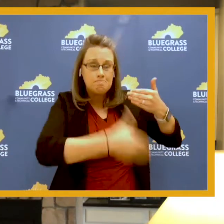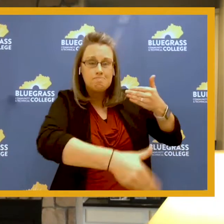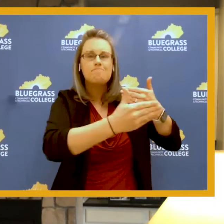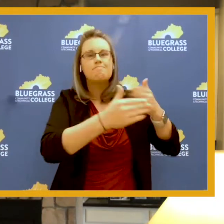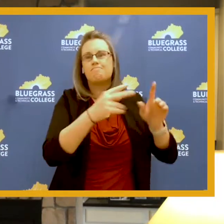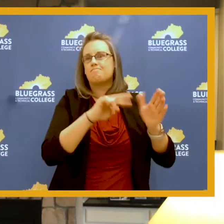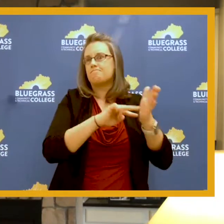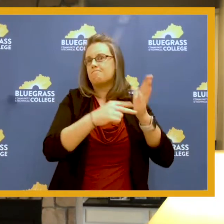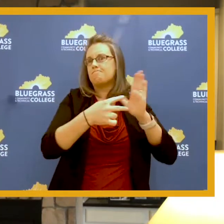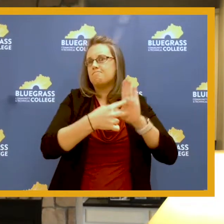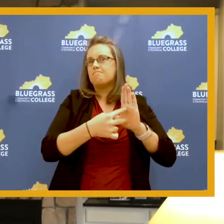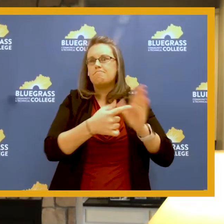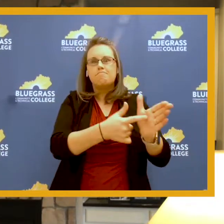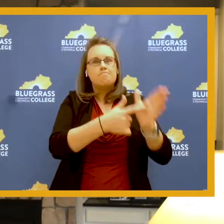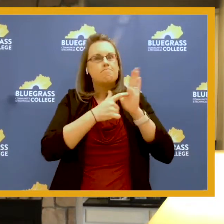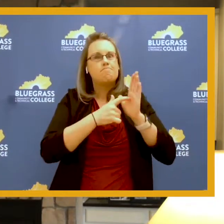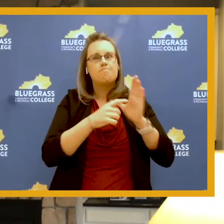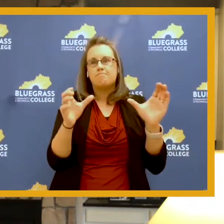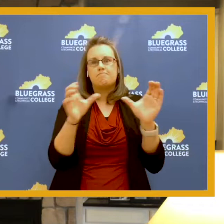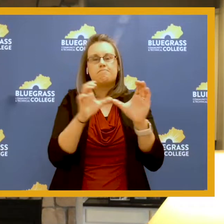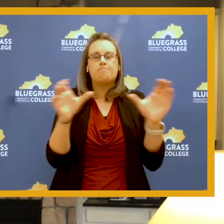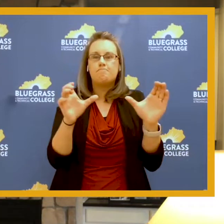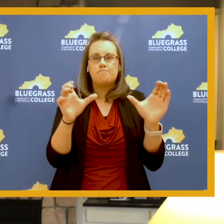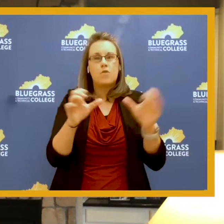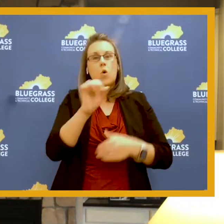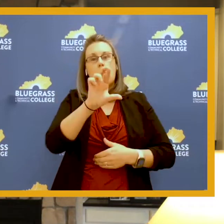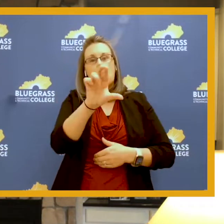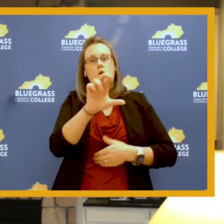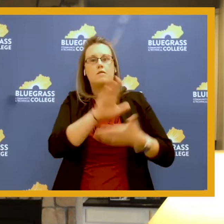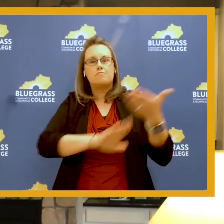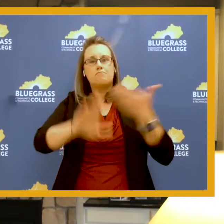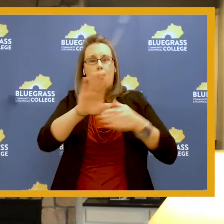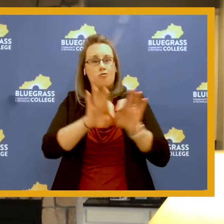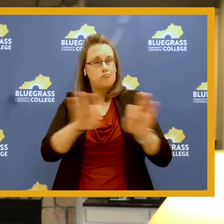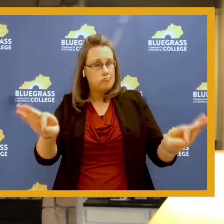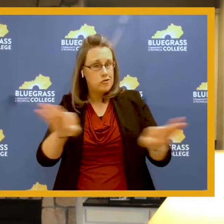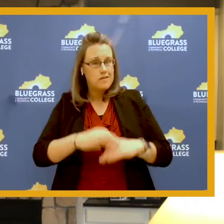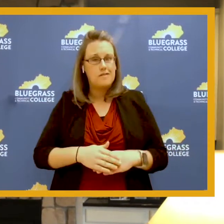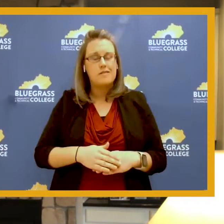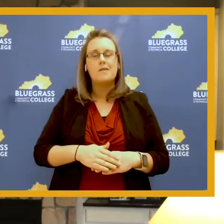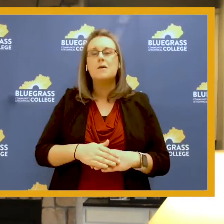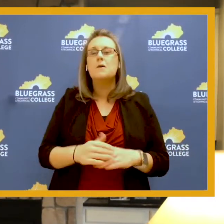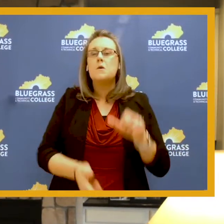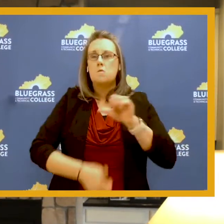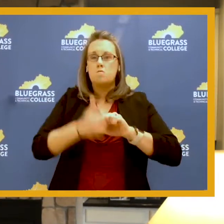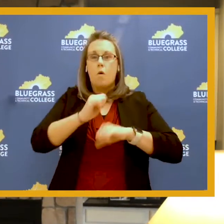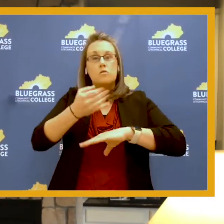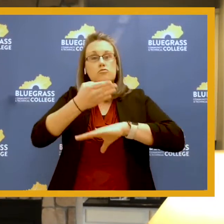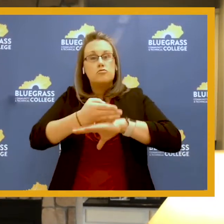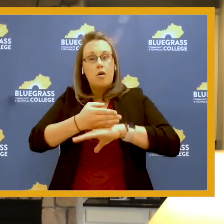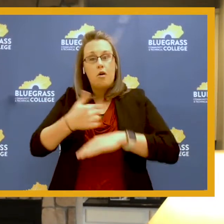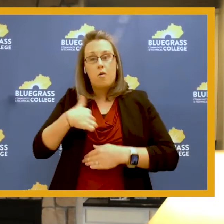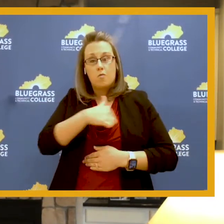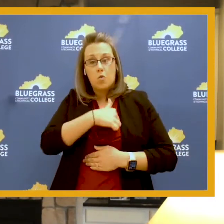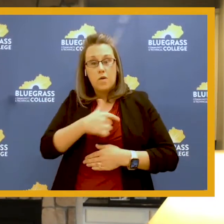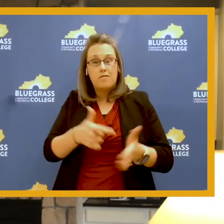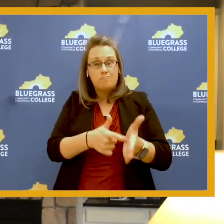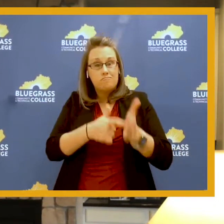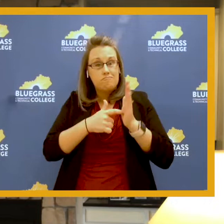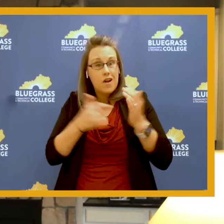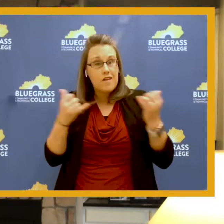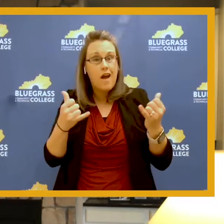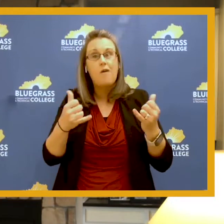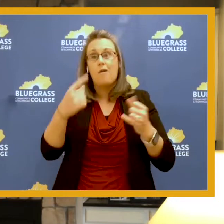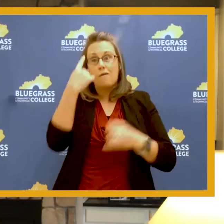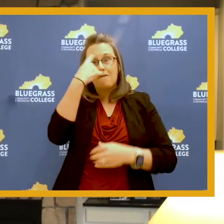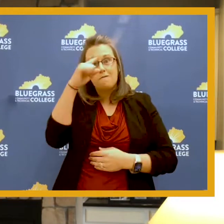only expected to accelerate. The skills that we most have in demand now and